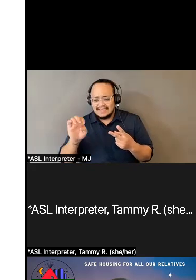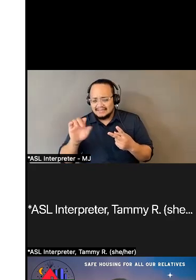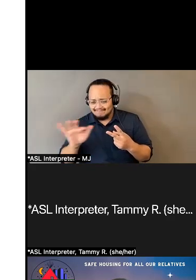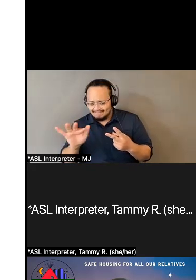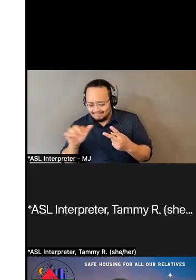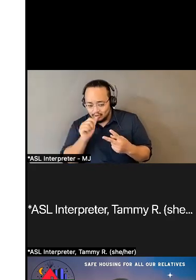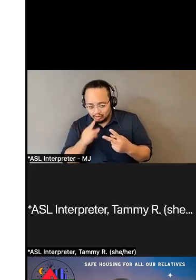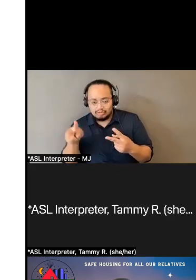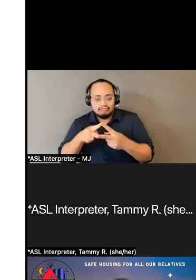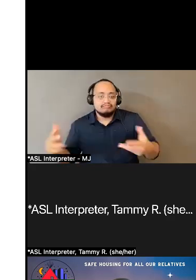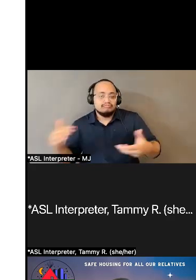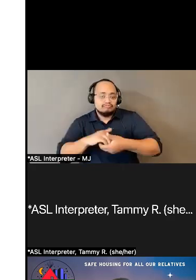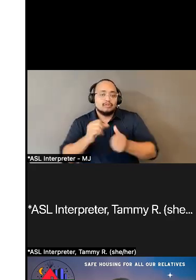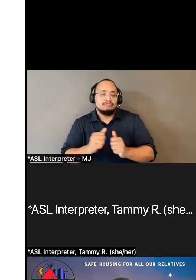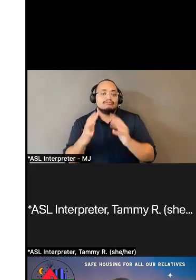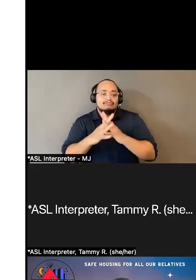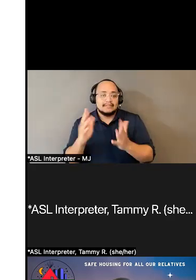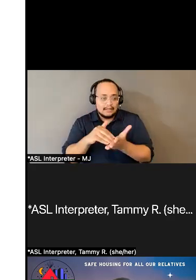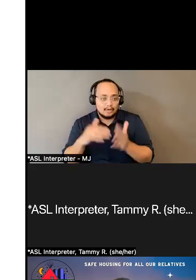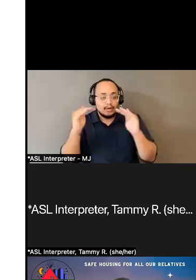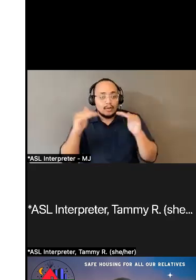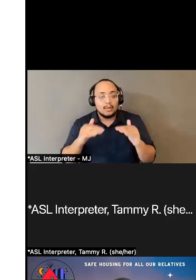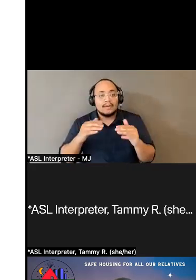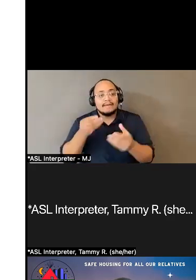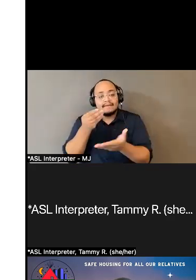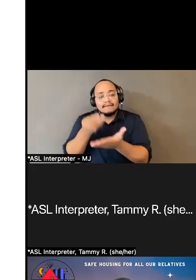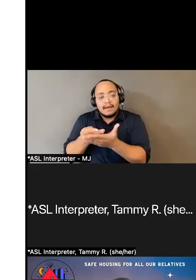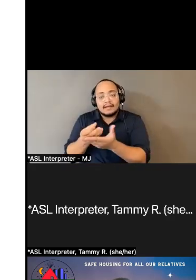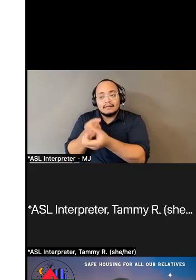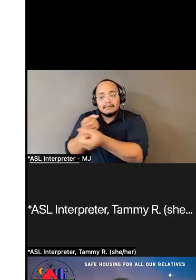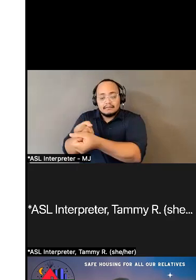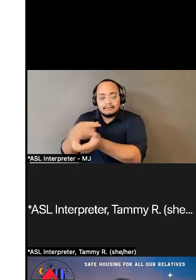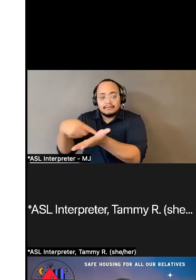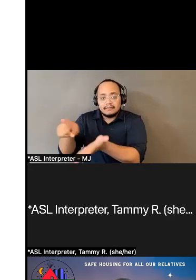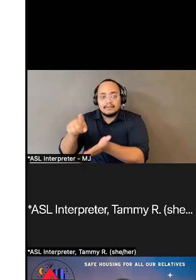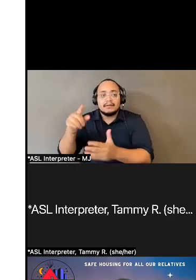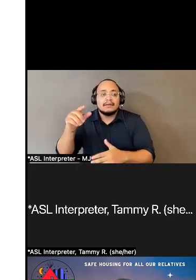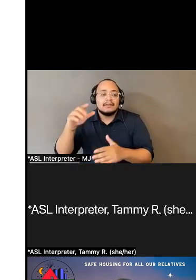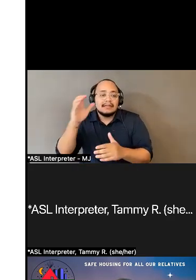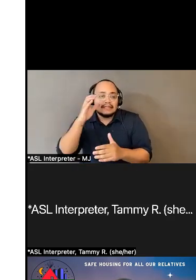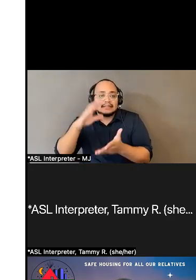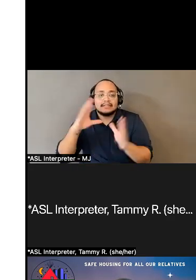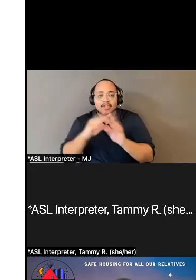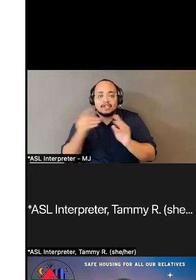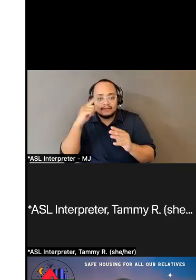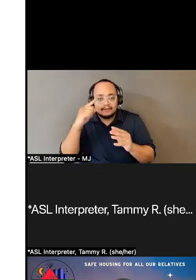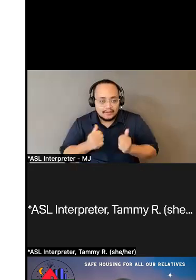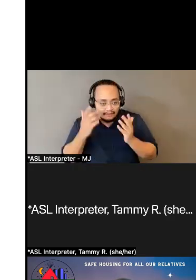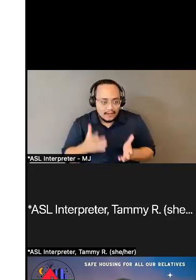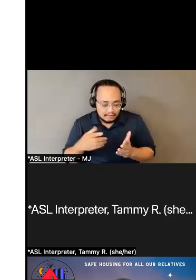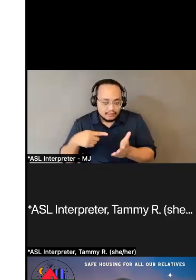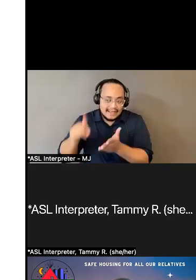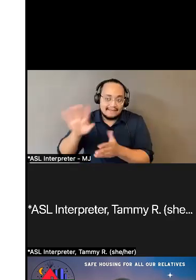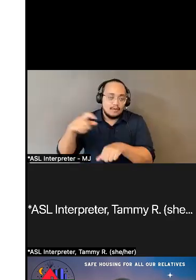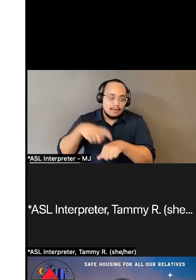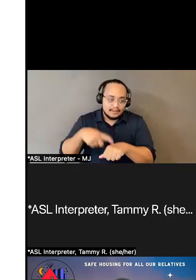for their time, continued to facilitate the work group. There was an increase